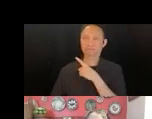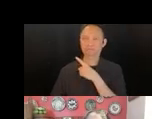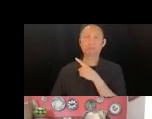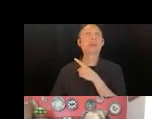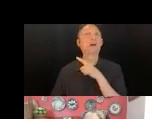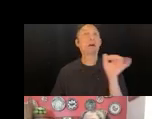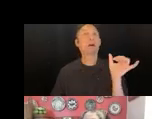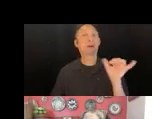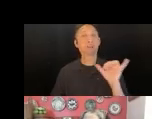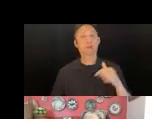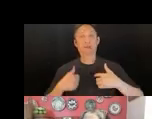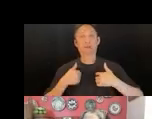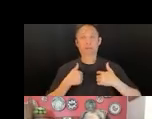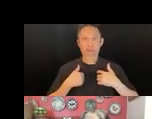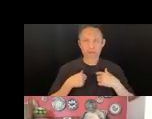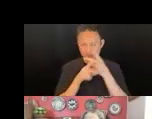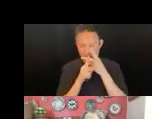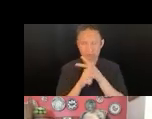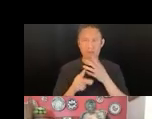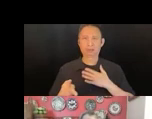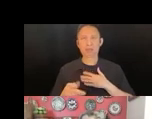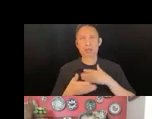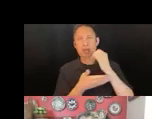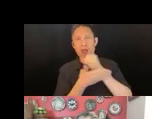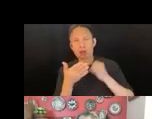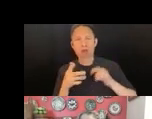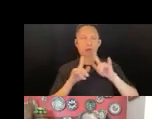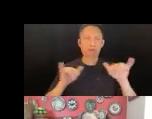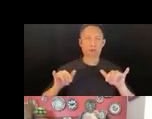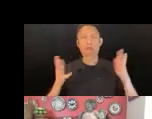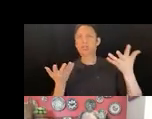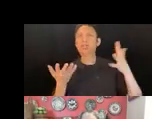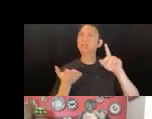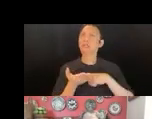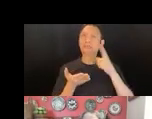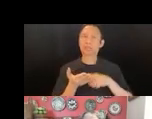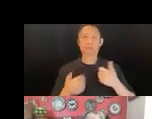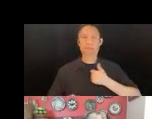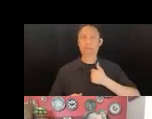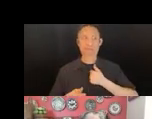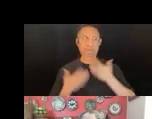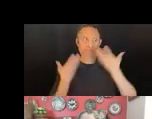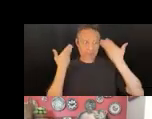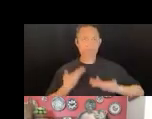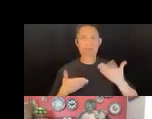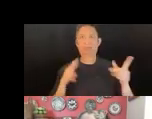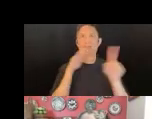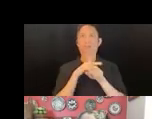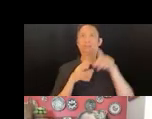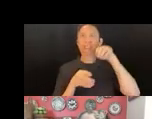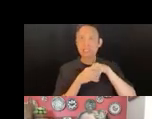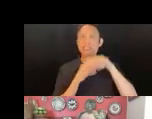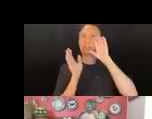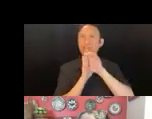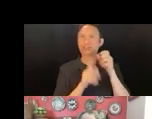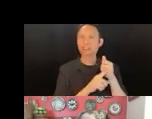chronicling my art world and so on, I do sometimes appear in the photos, right? You can see if you go to my Instagram or the